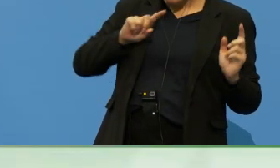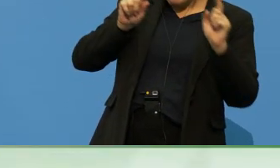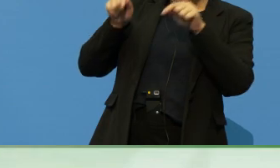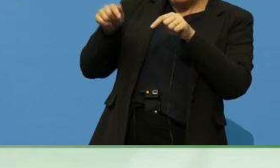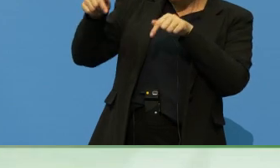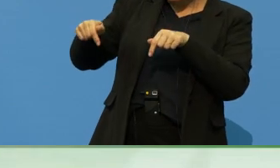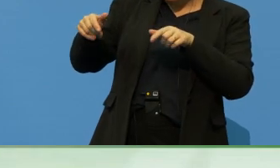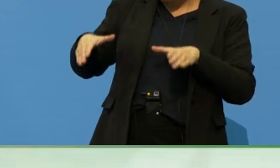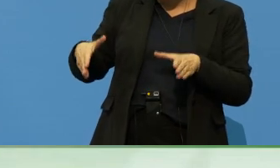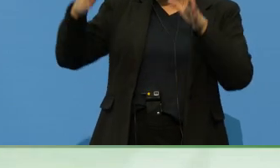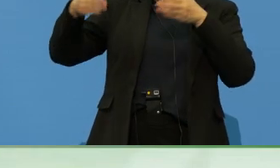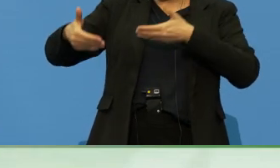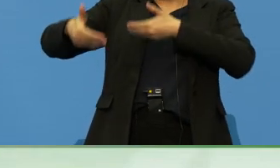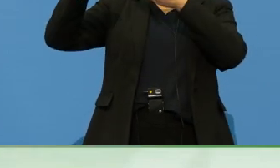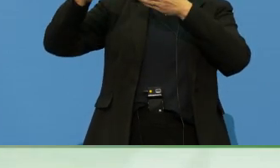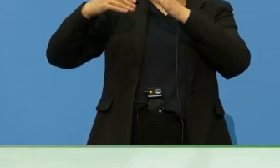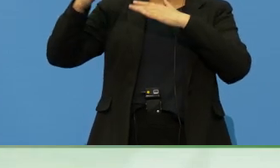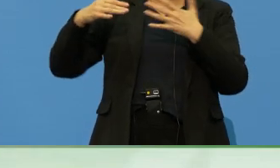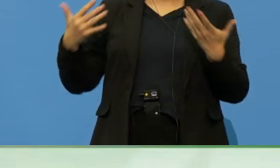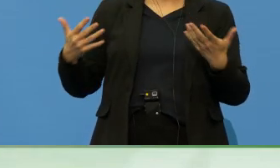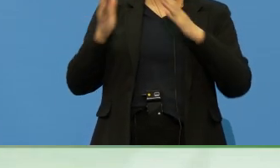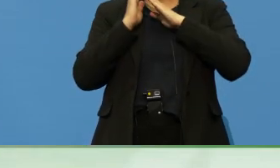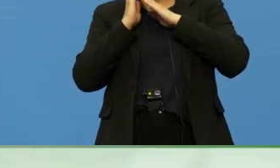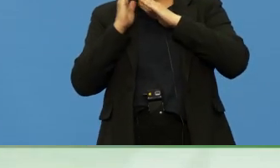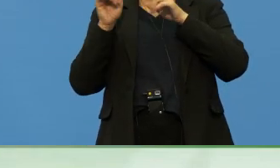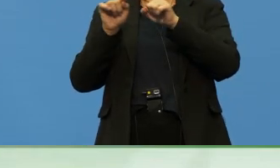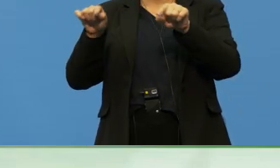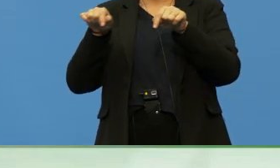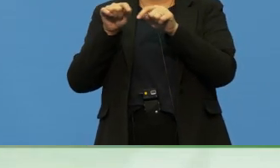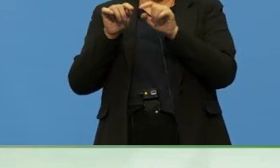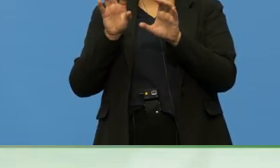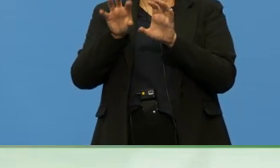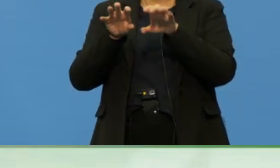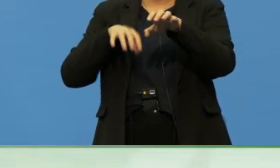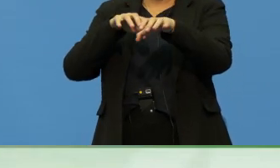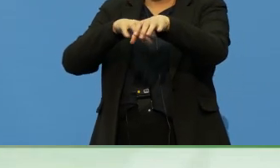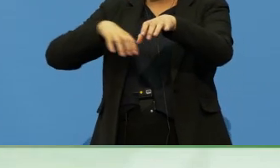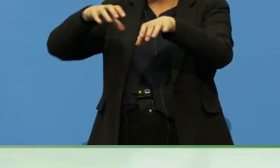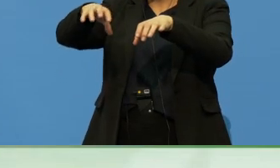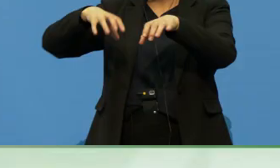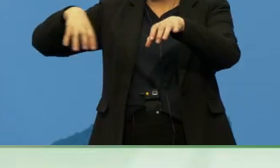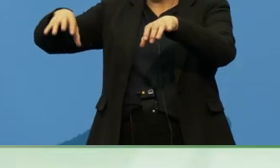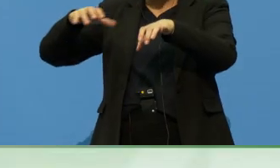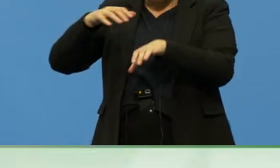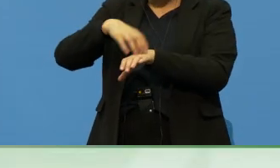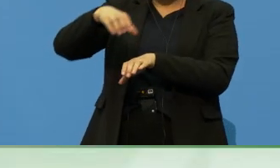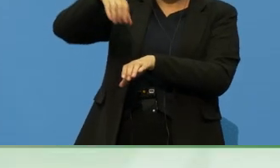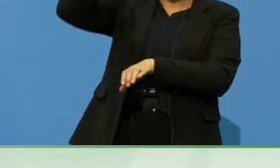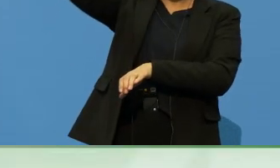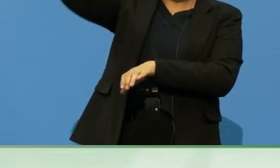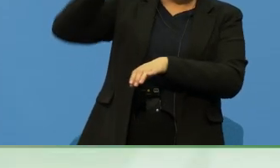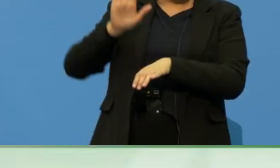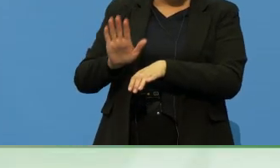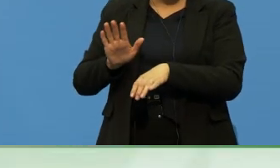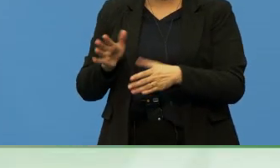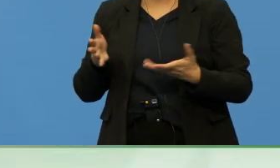buy these flats or apartments, or even in commercial centers we have a very wide group